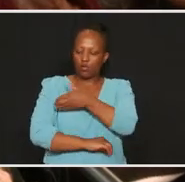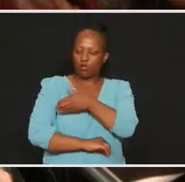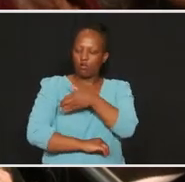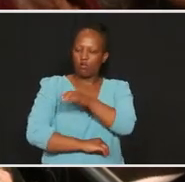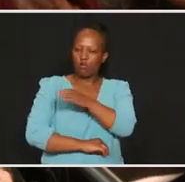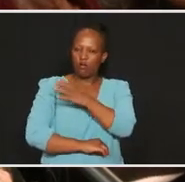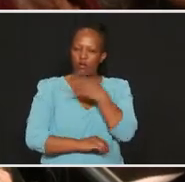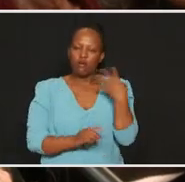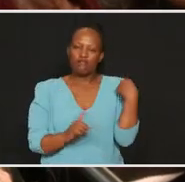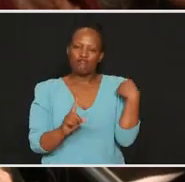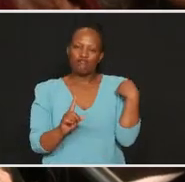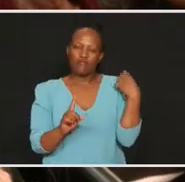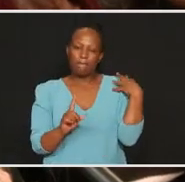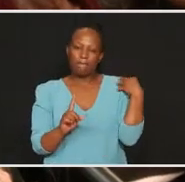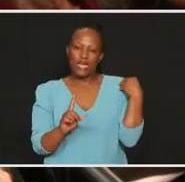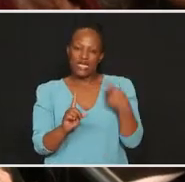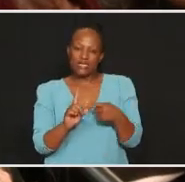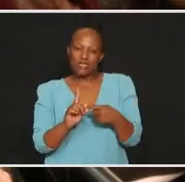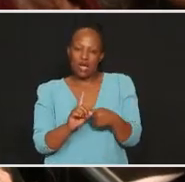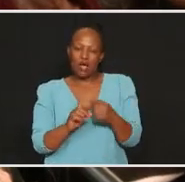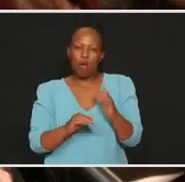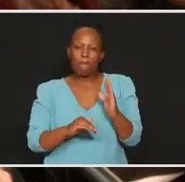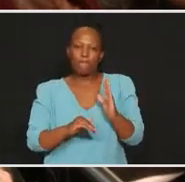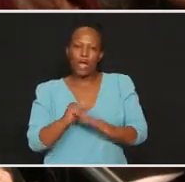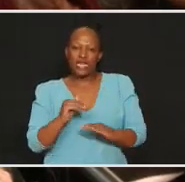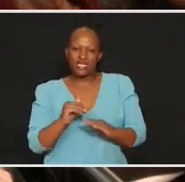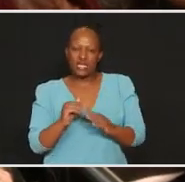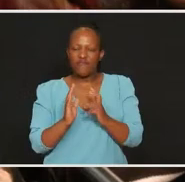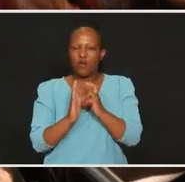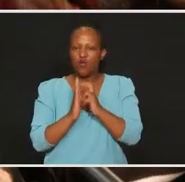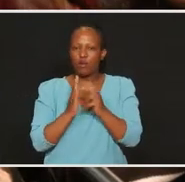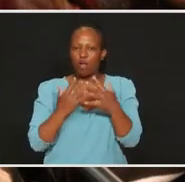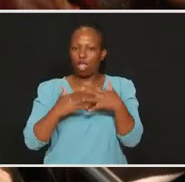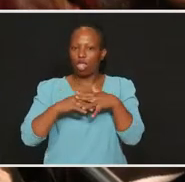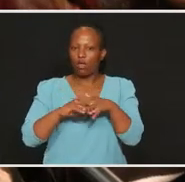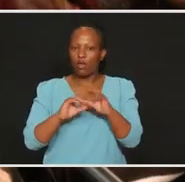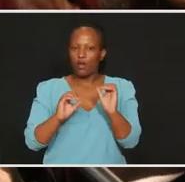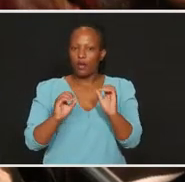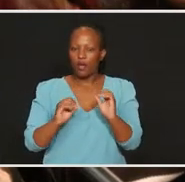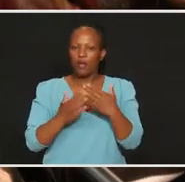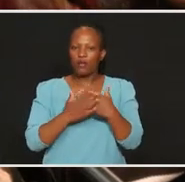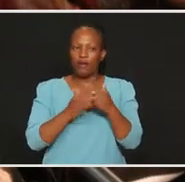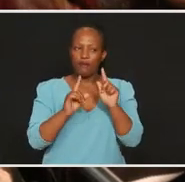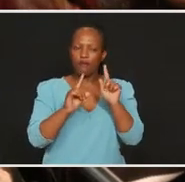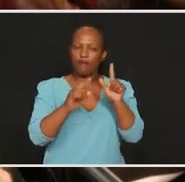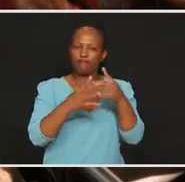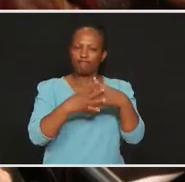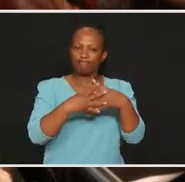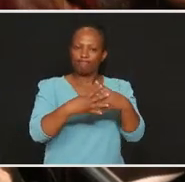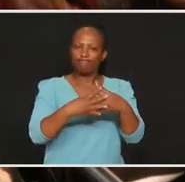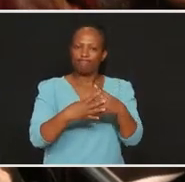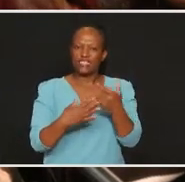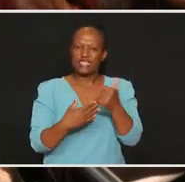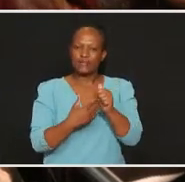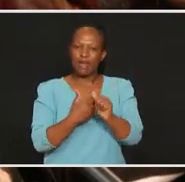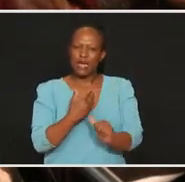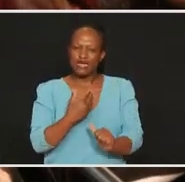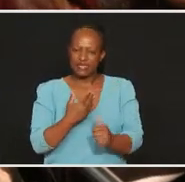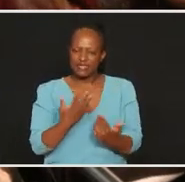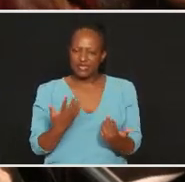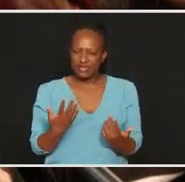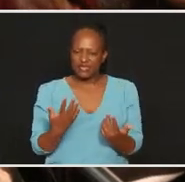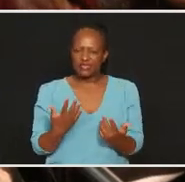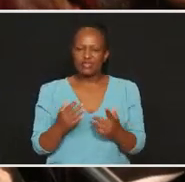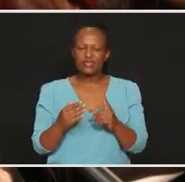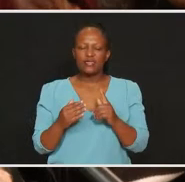punish those who don't implement the regulations with fines and jail sentences of up to six months Educators